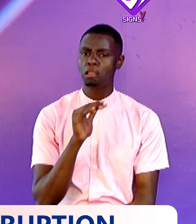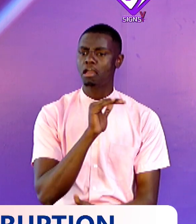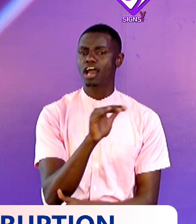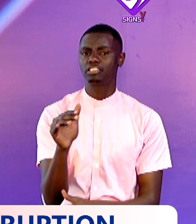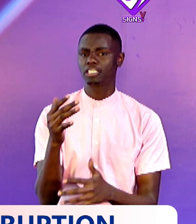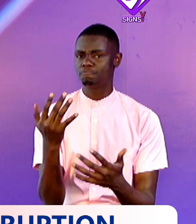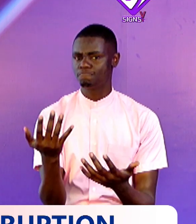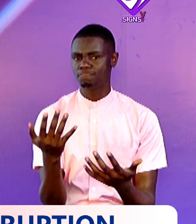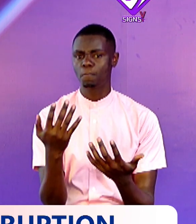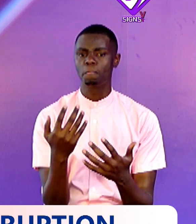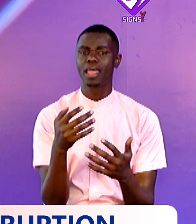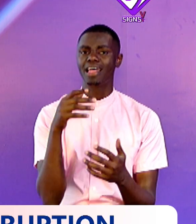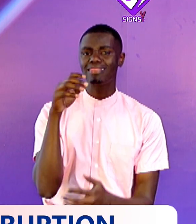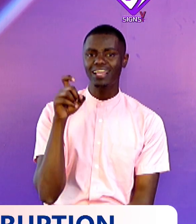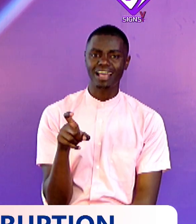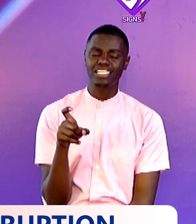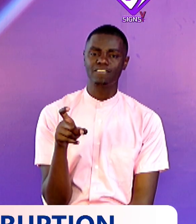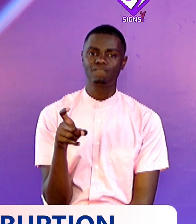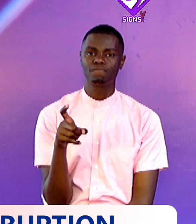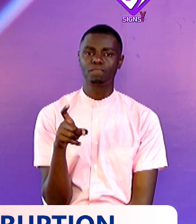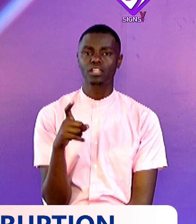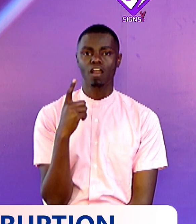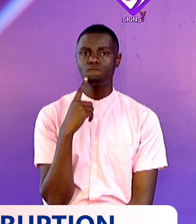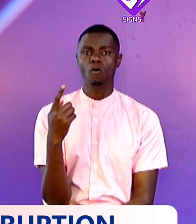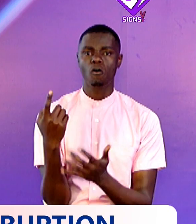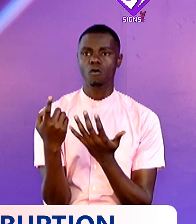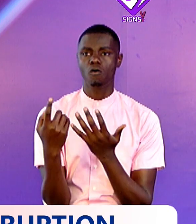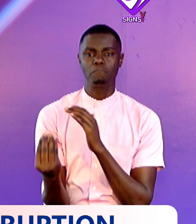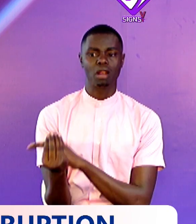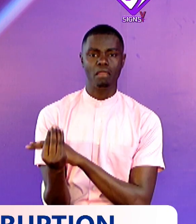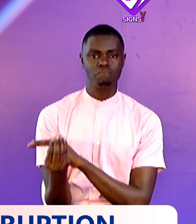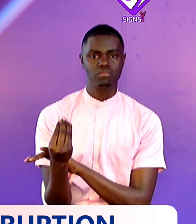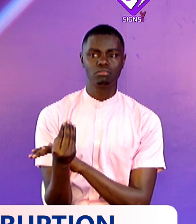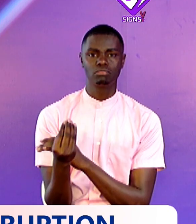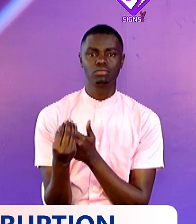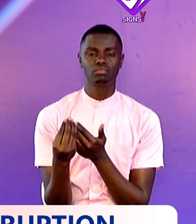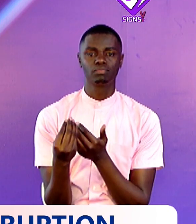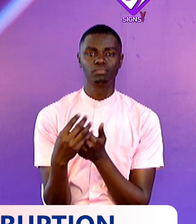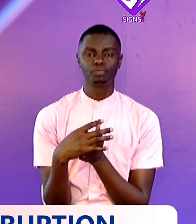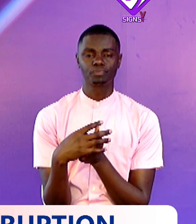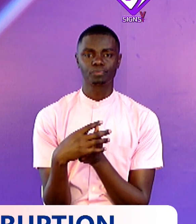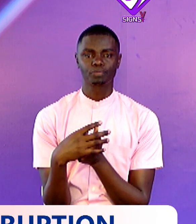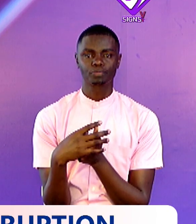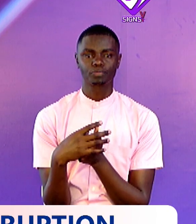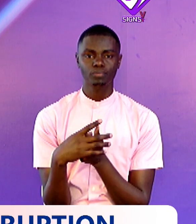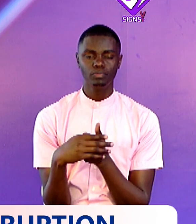asking the executive for bribes to come up with